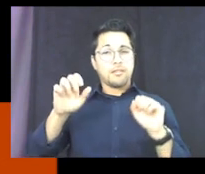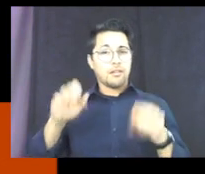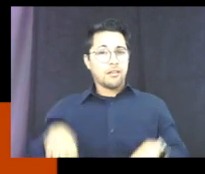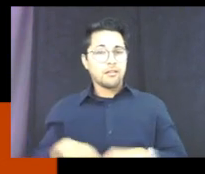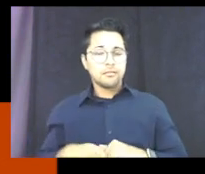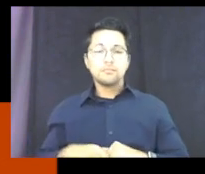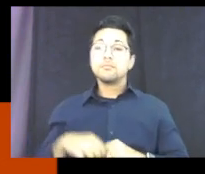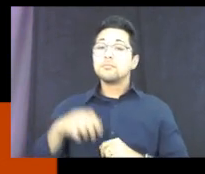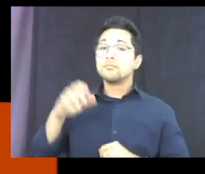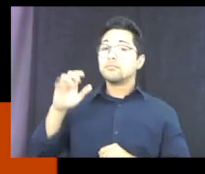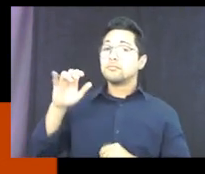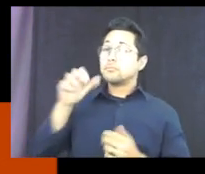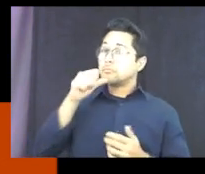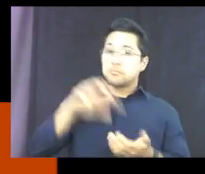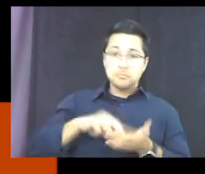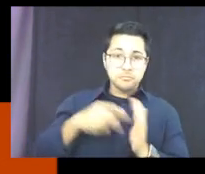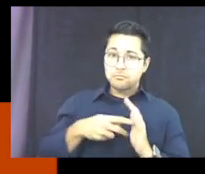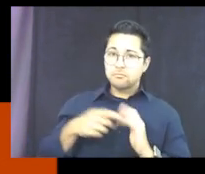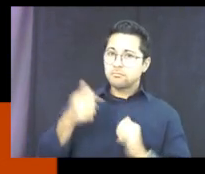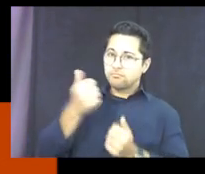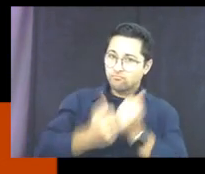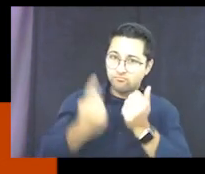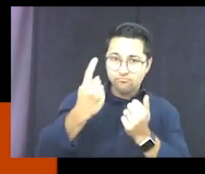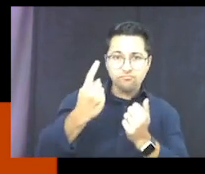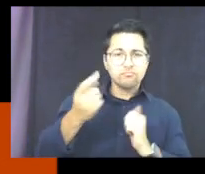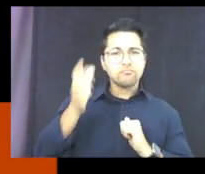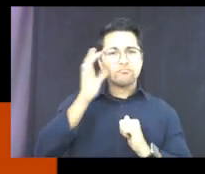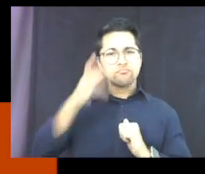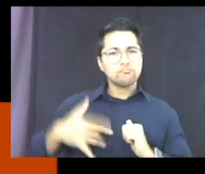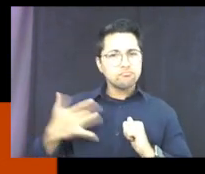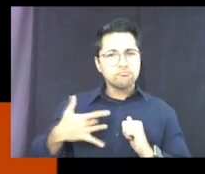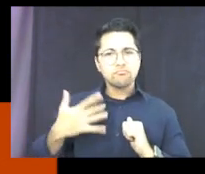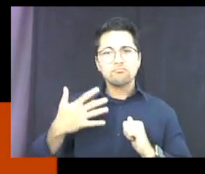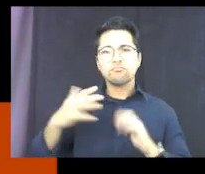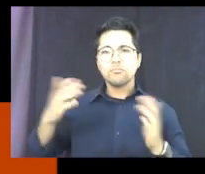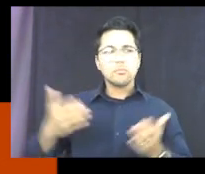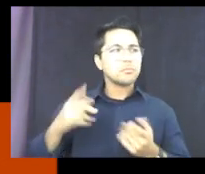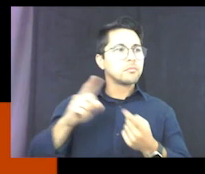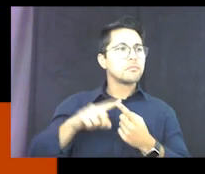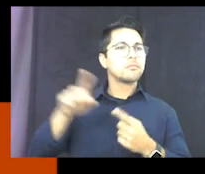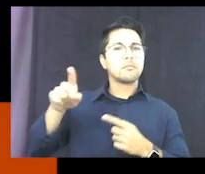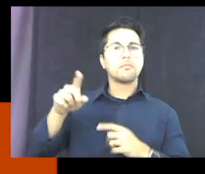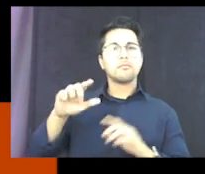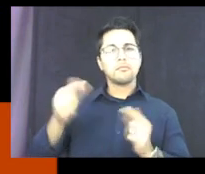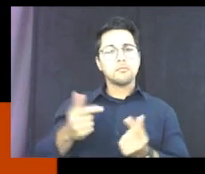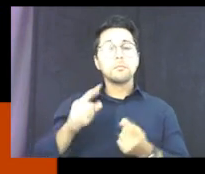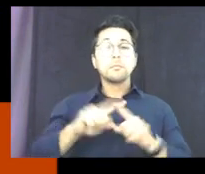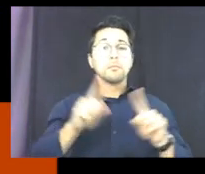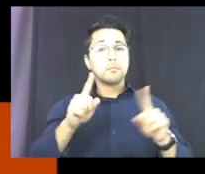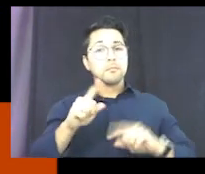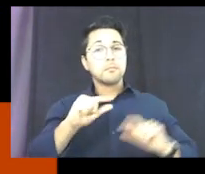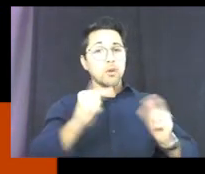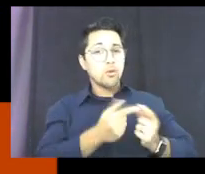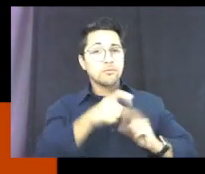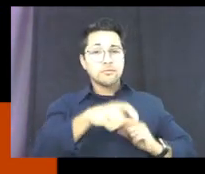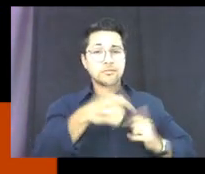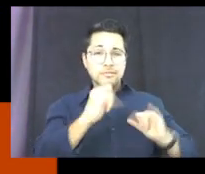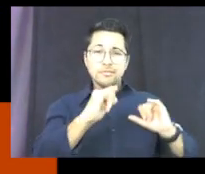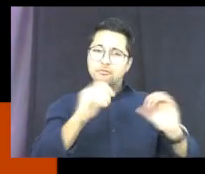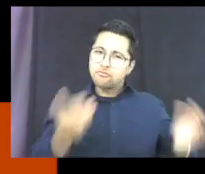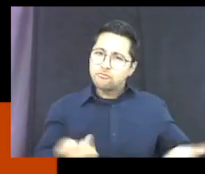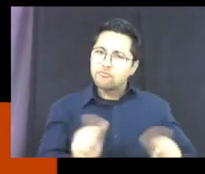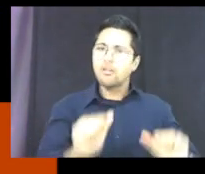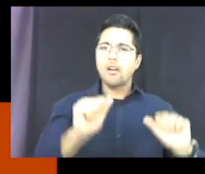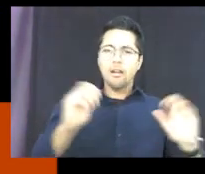That doesn't mean that everyone will feel welcome within the group, but groups should still try to help as